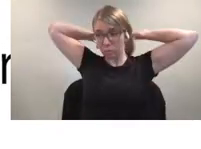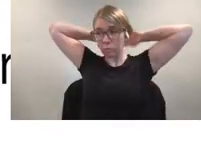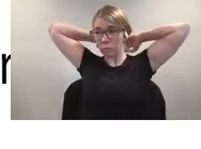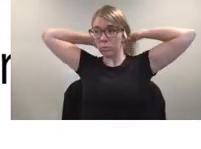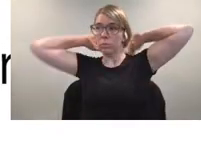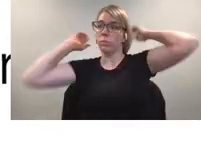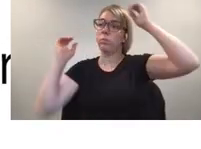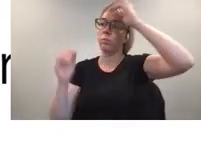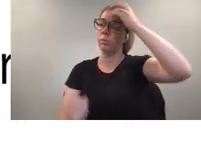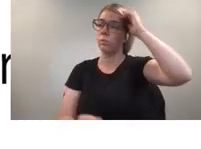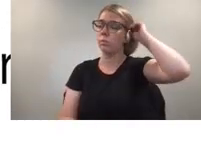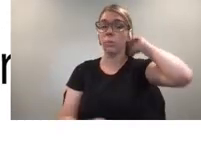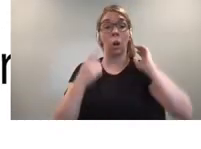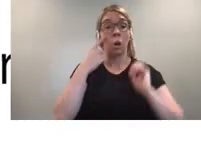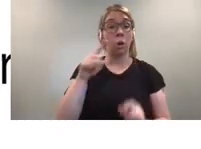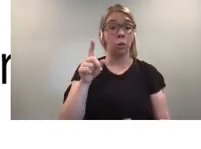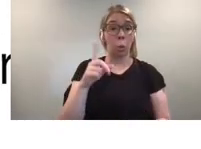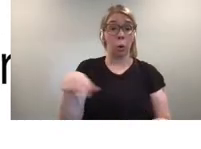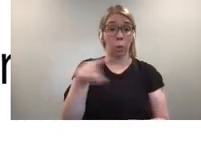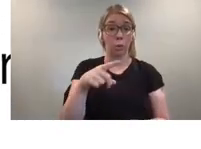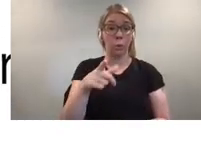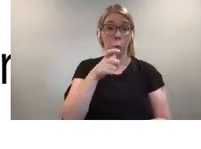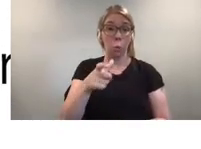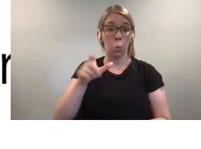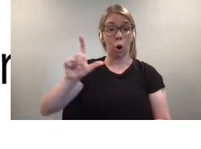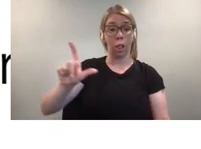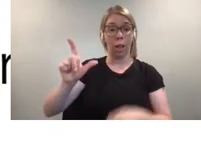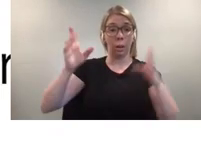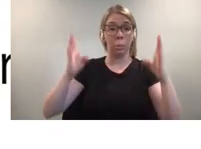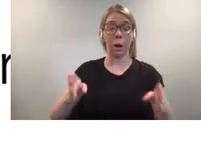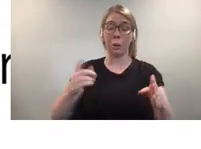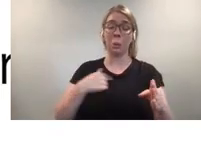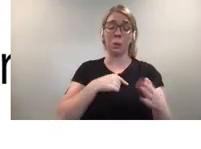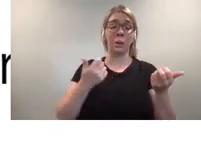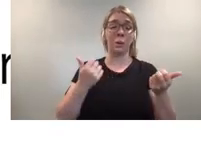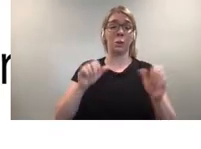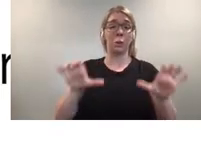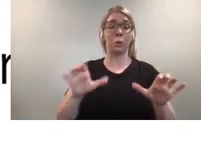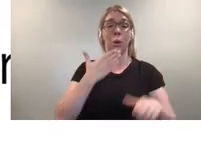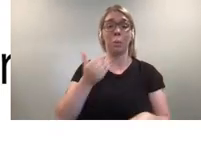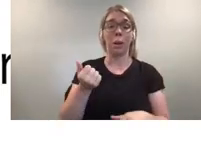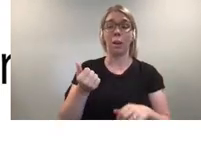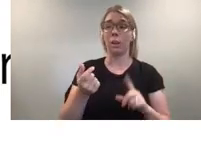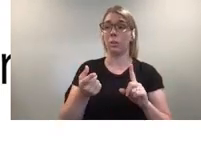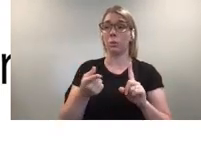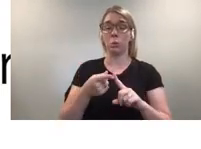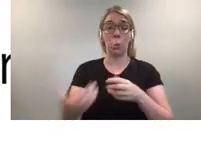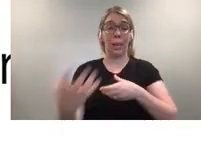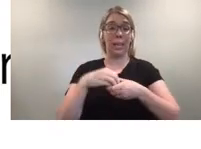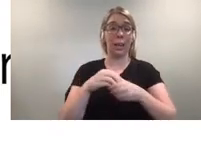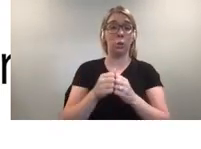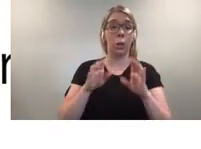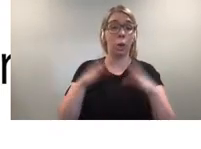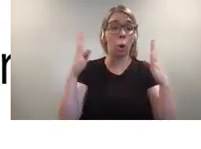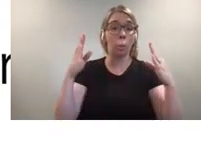Note to you librarians, we have really done our best to provide a variety of resources and opportunities to engage with OpenPed, but we want to know,